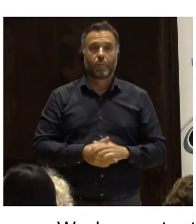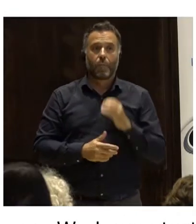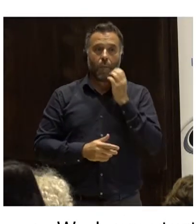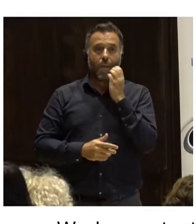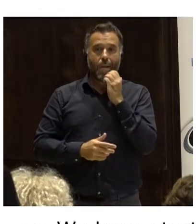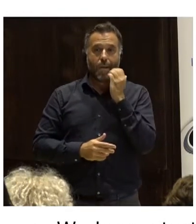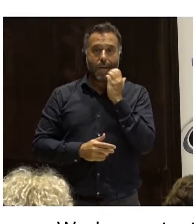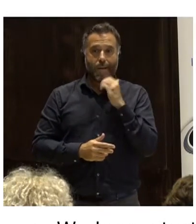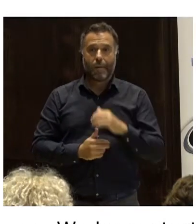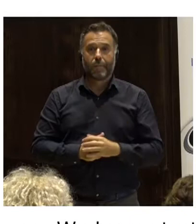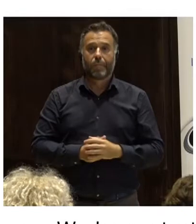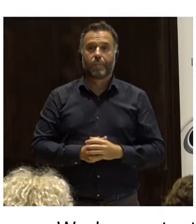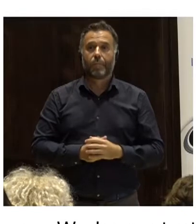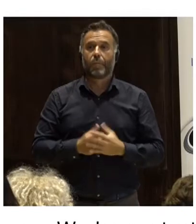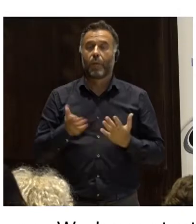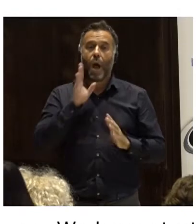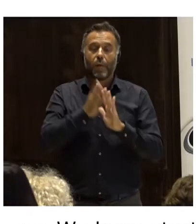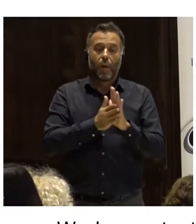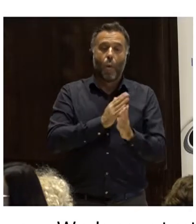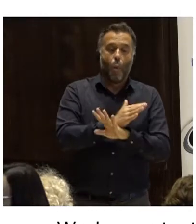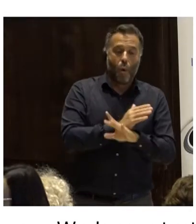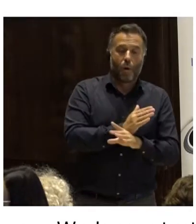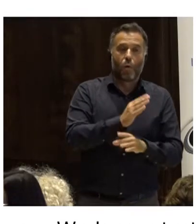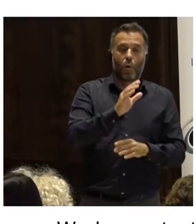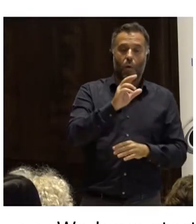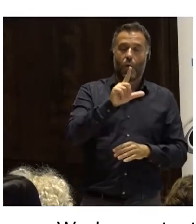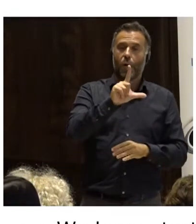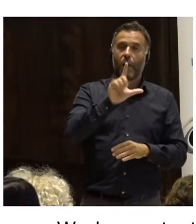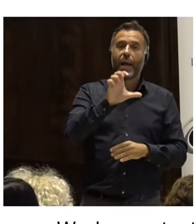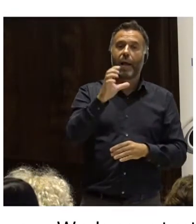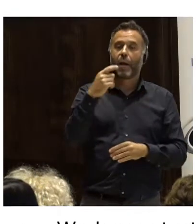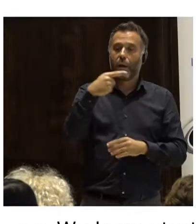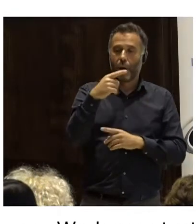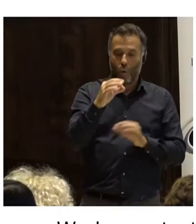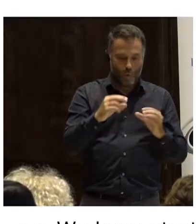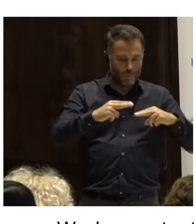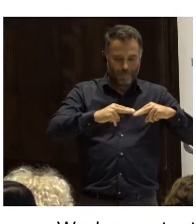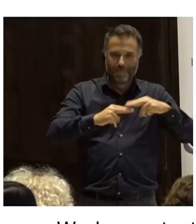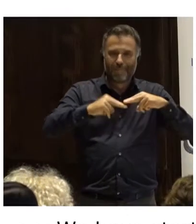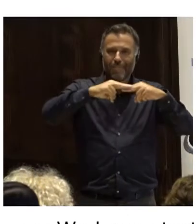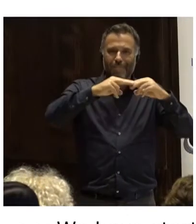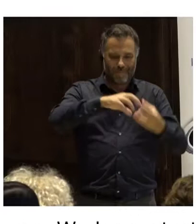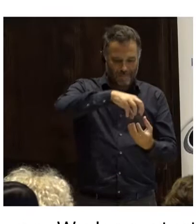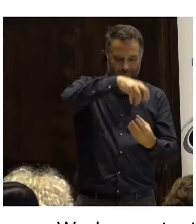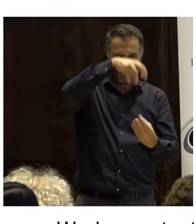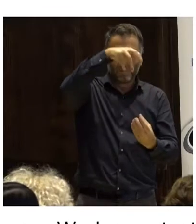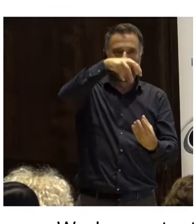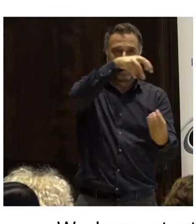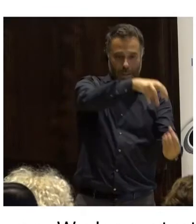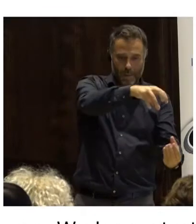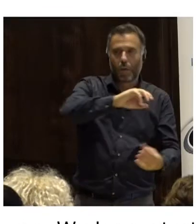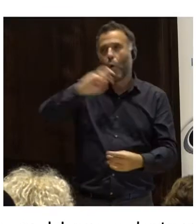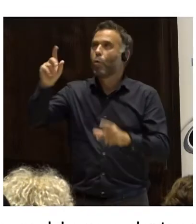robot represented on a screen. And honestly, it was surprising. We thought, sure,